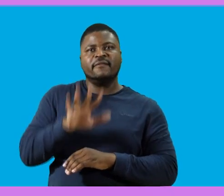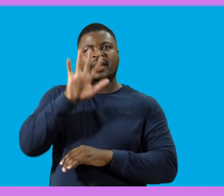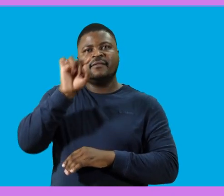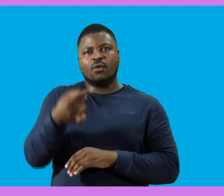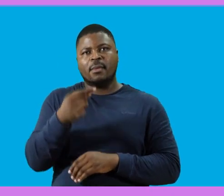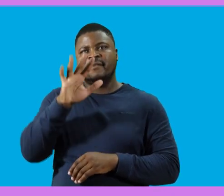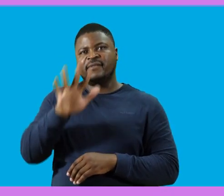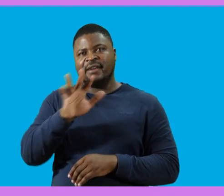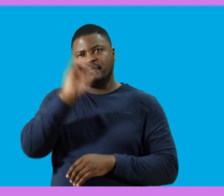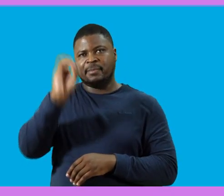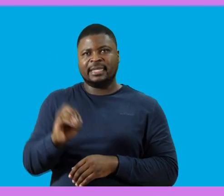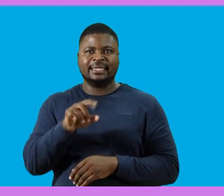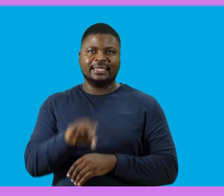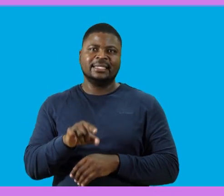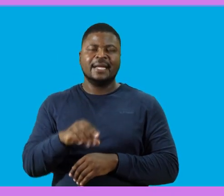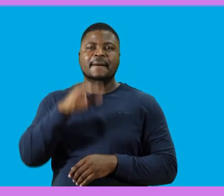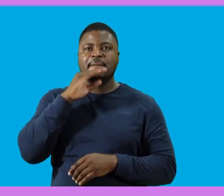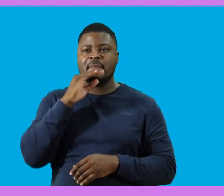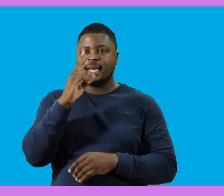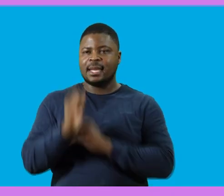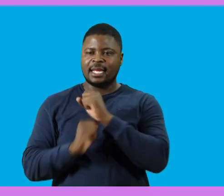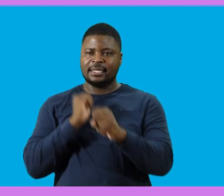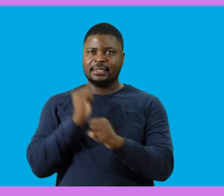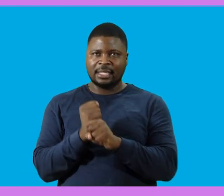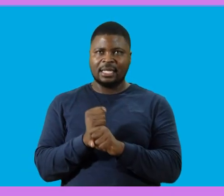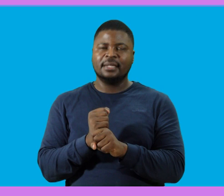5.5%. So next year,